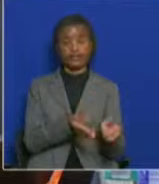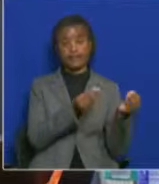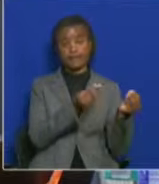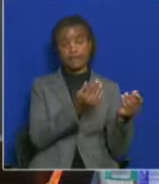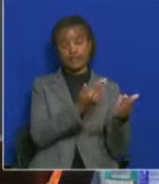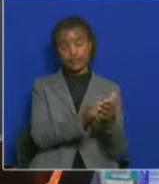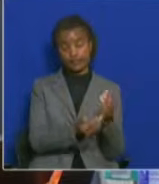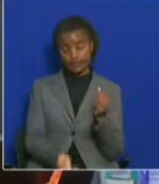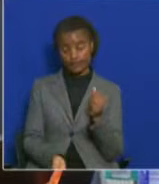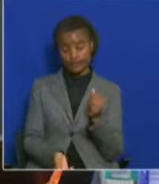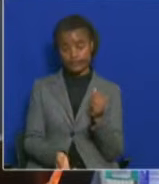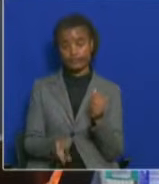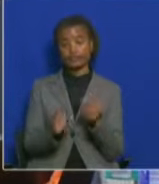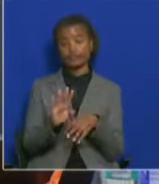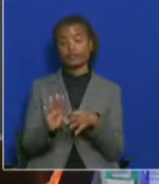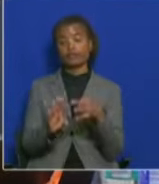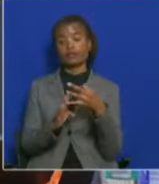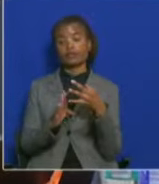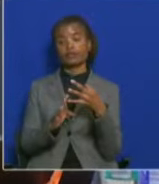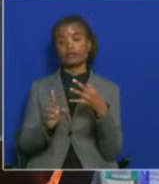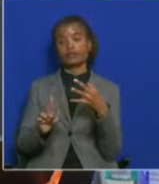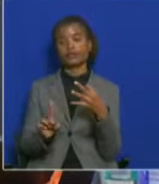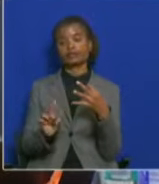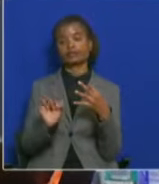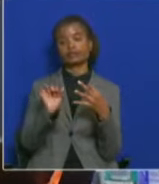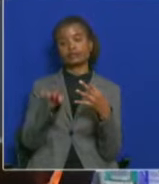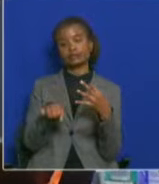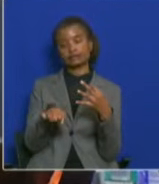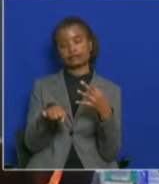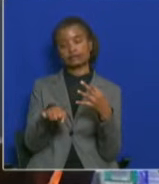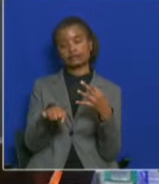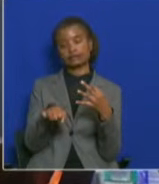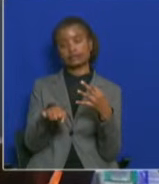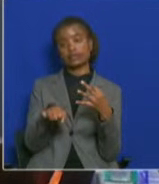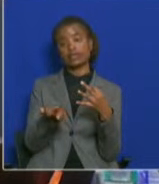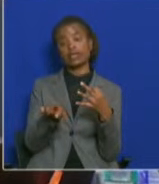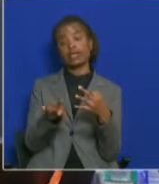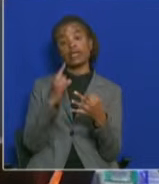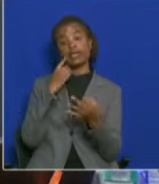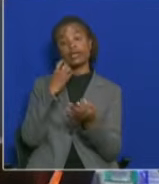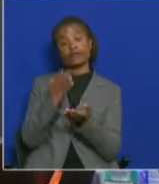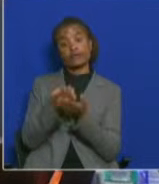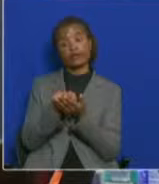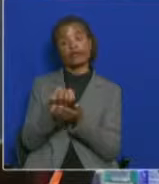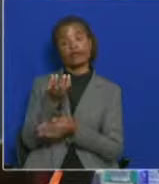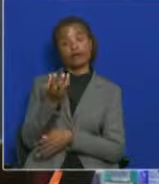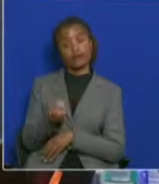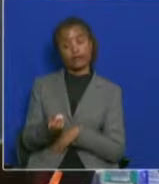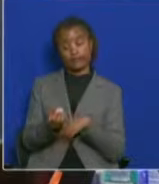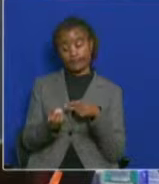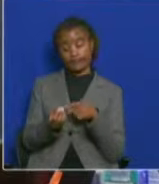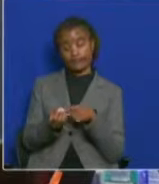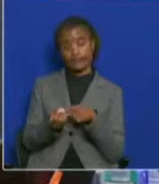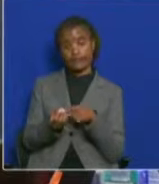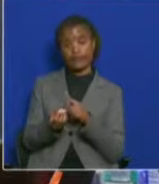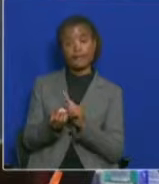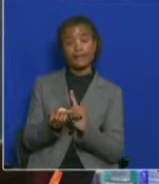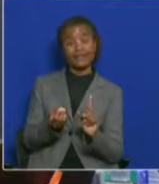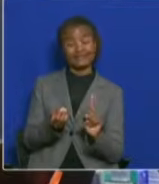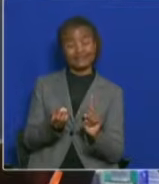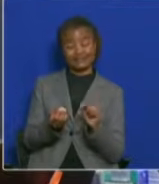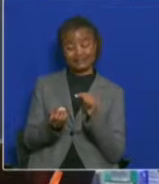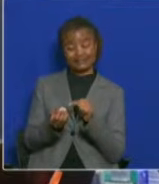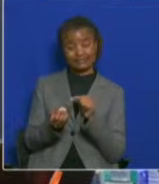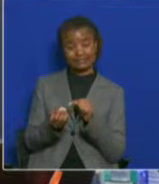is evidence that may, we don't know for a fact, but that it may pose a risk to the safety of individuals. And